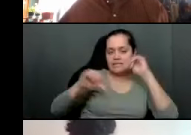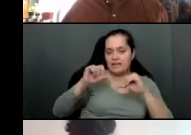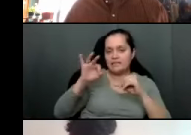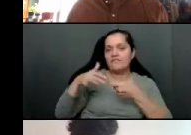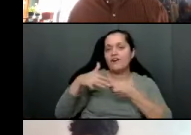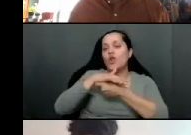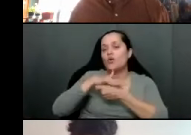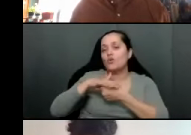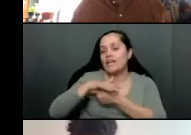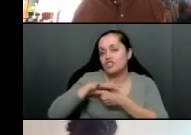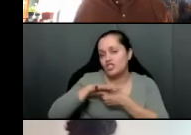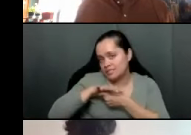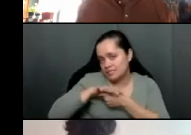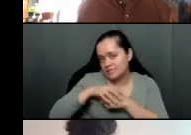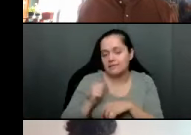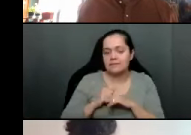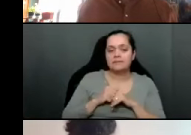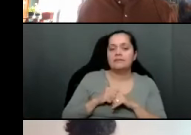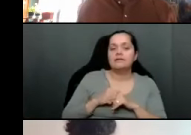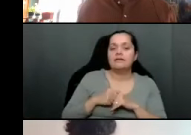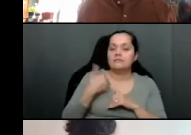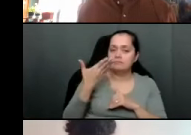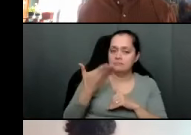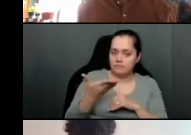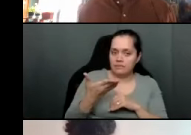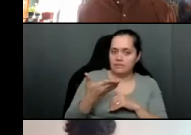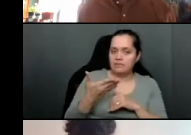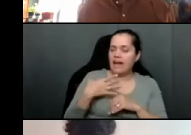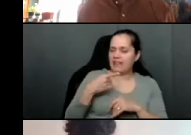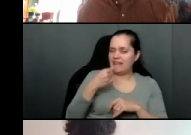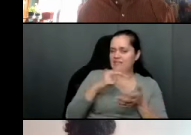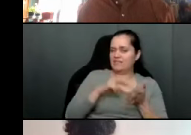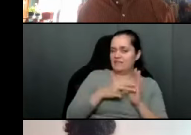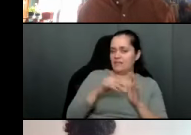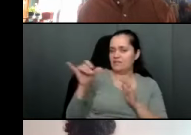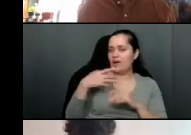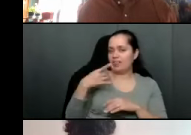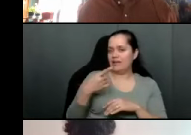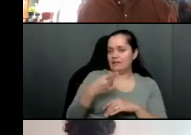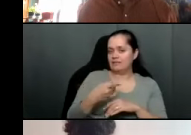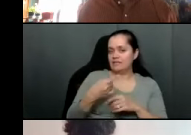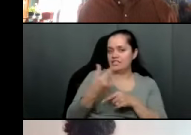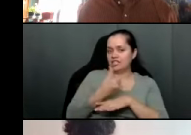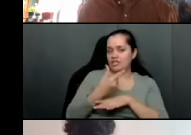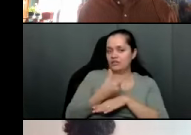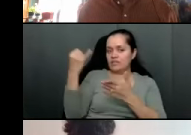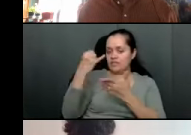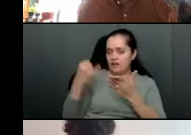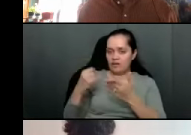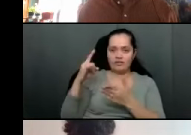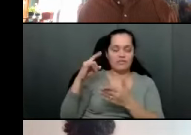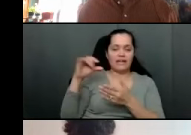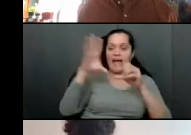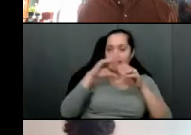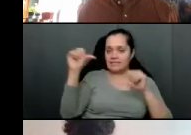of location. I really like this definition as well. Geography is the art and